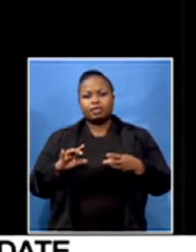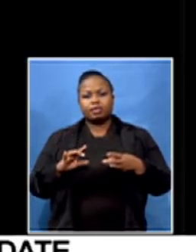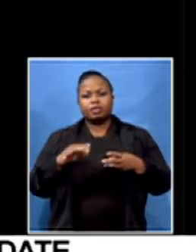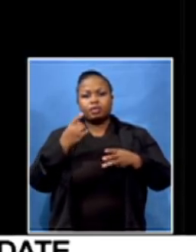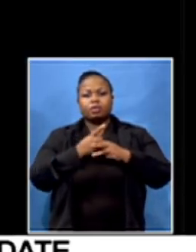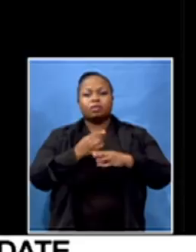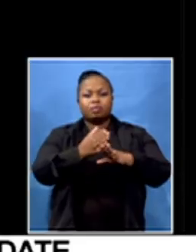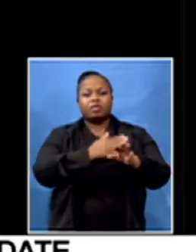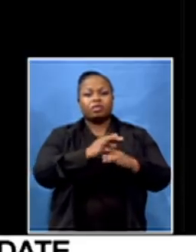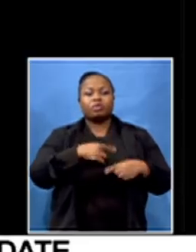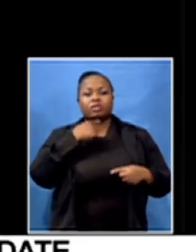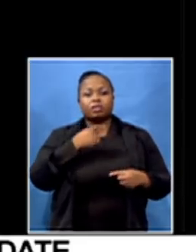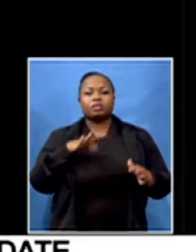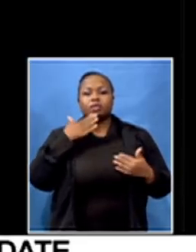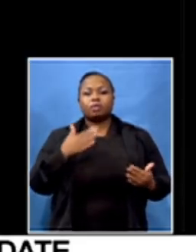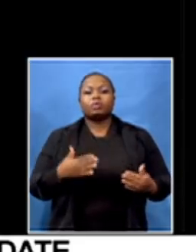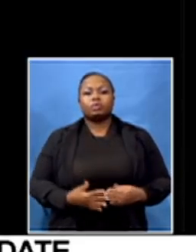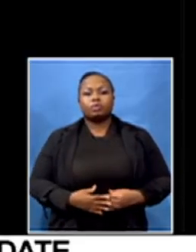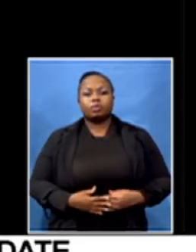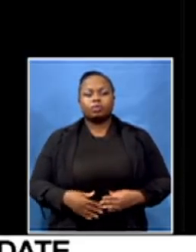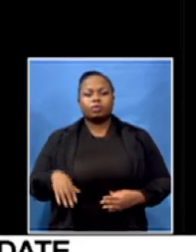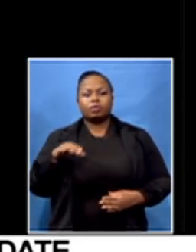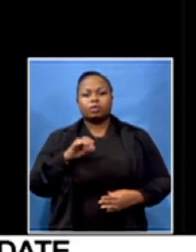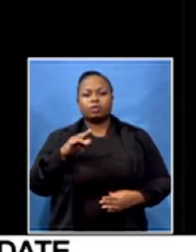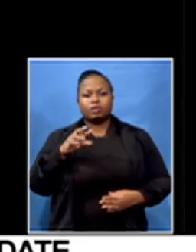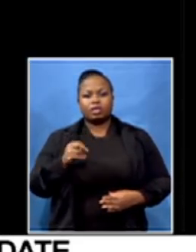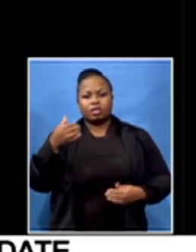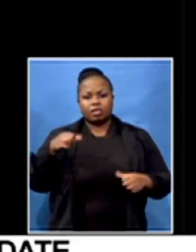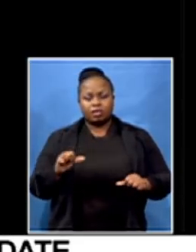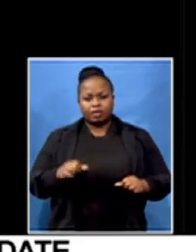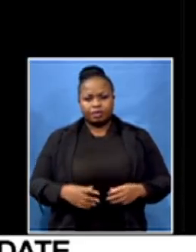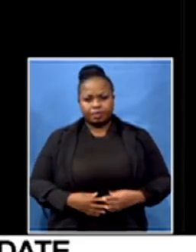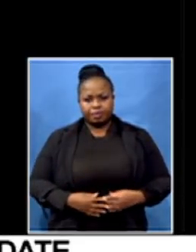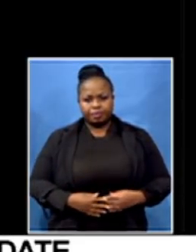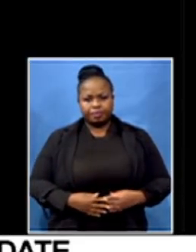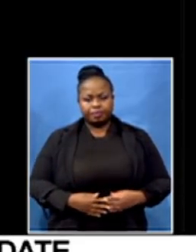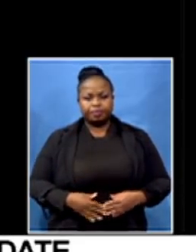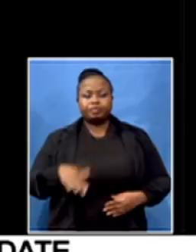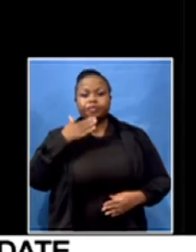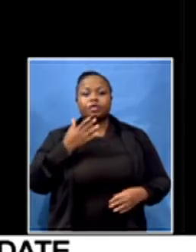second round. Thank you. Thank you. So, Honorable Klute. Thank you, Chairperson.